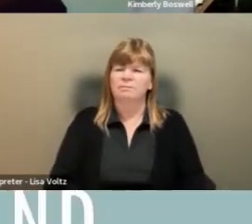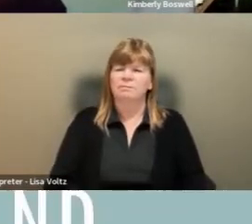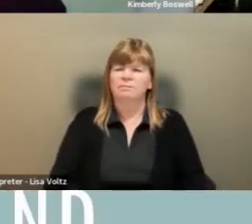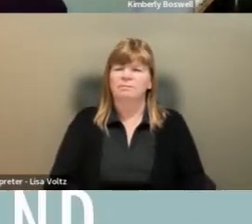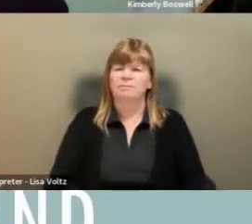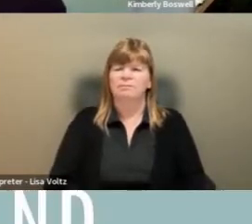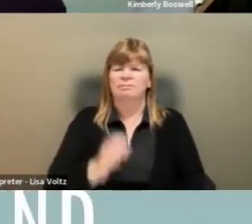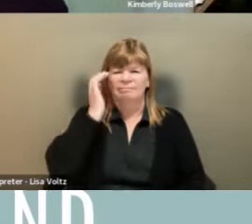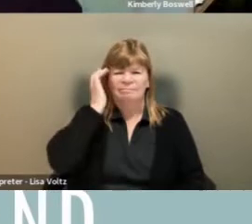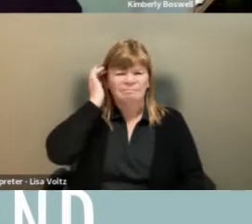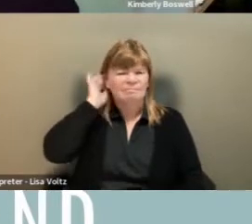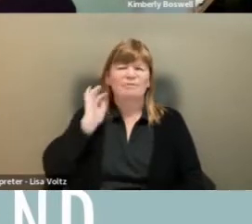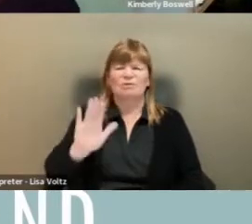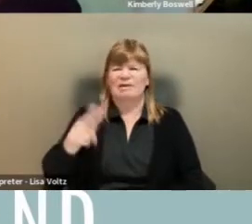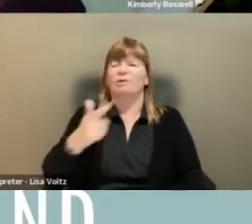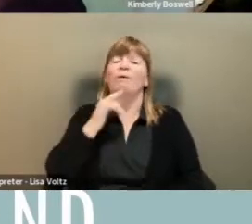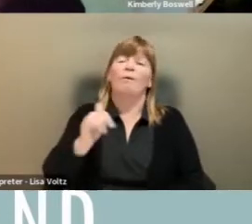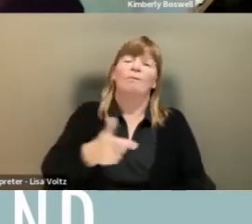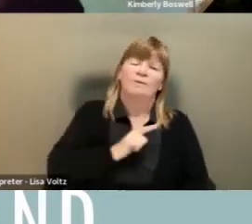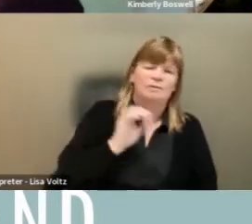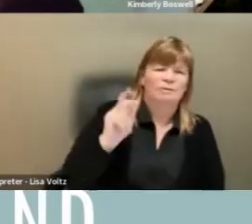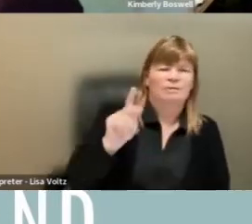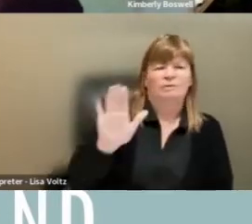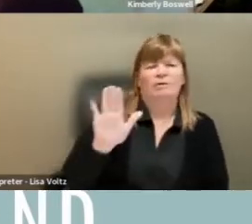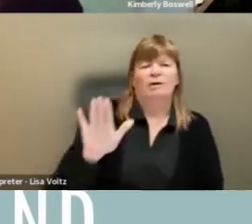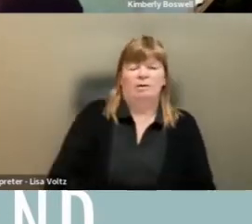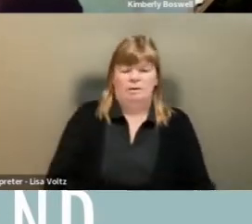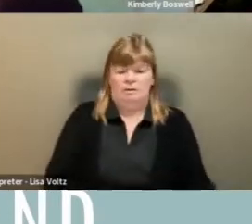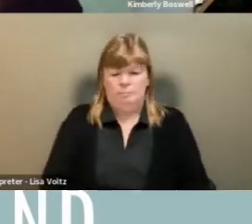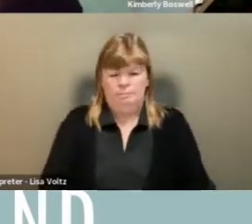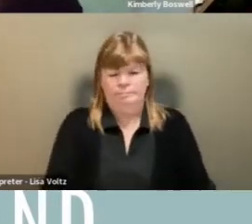You're next. I'm next, great. So,